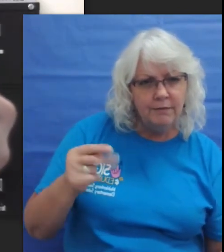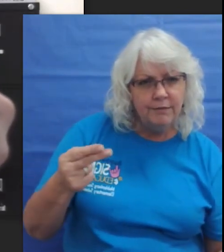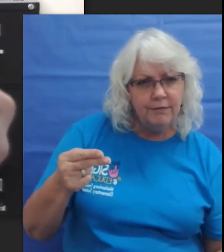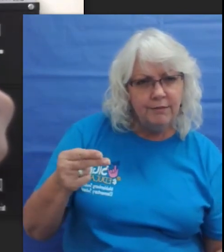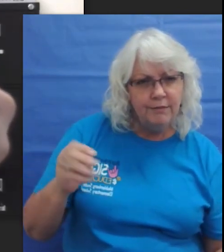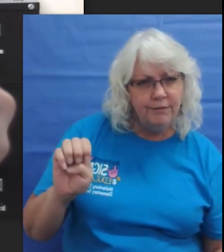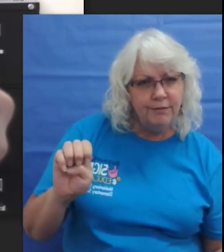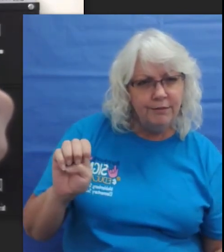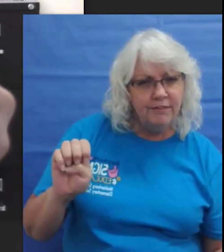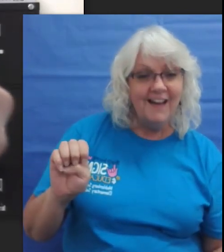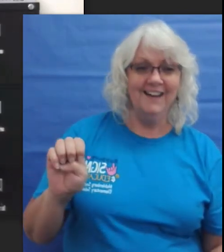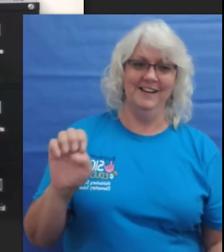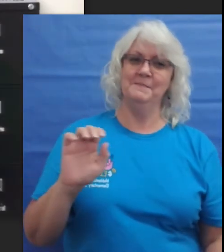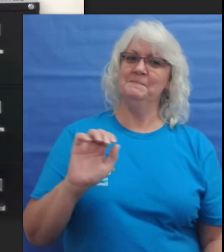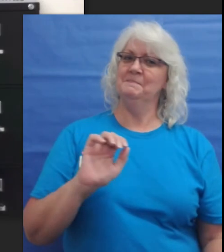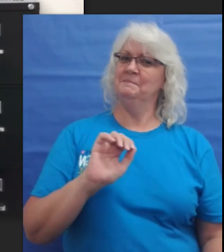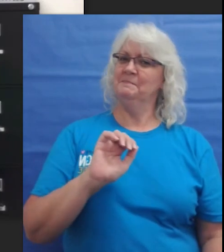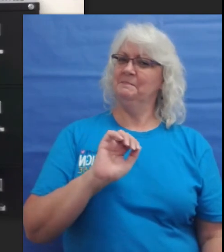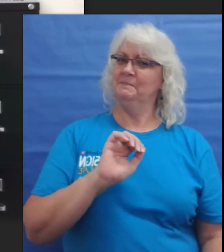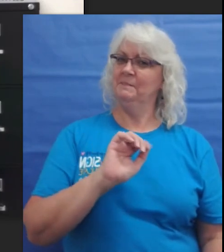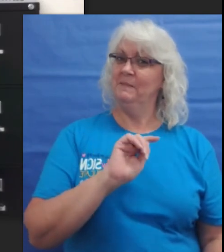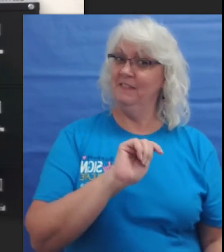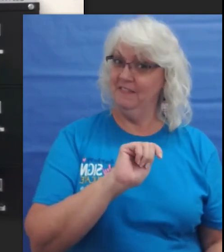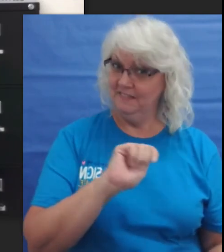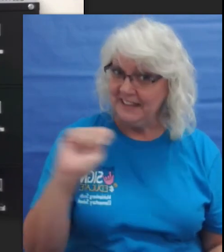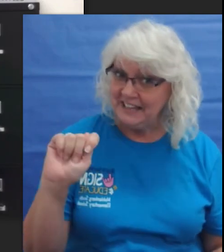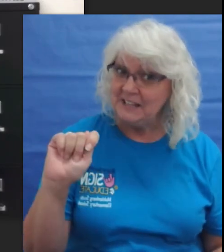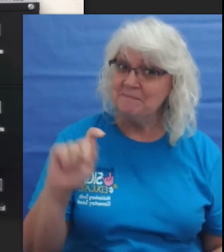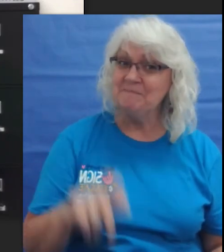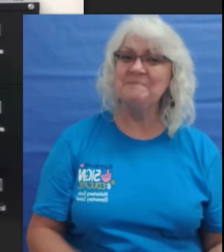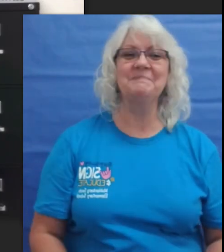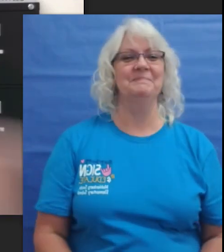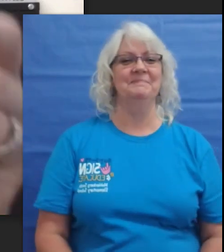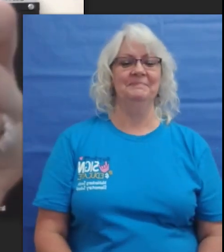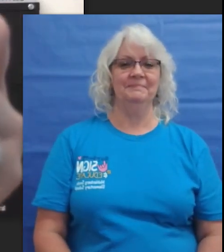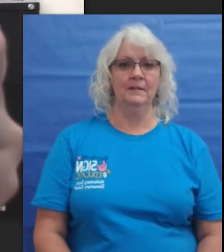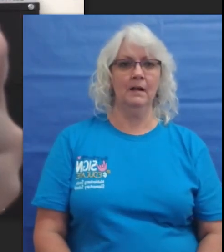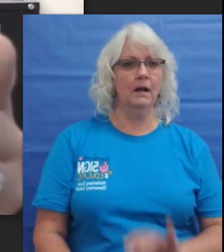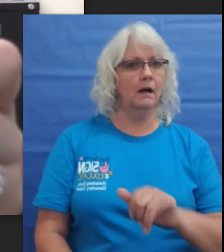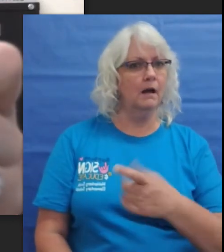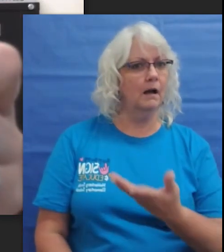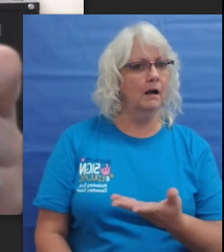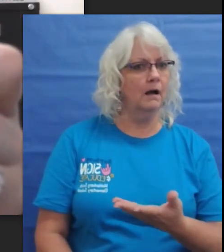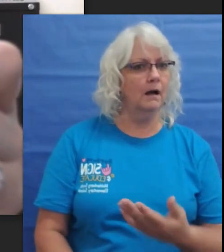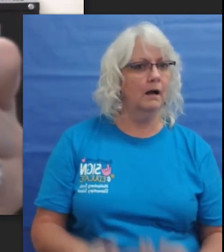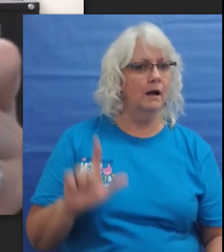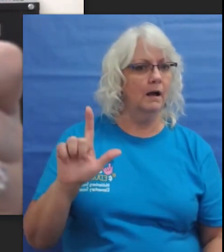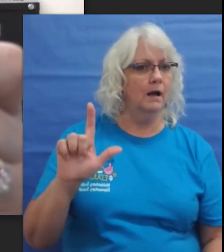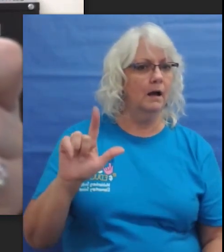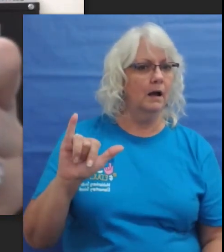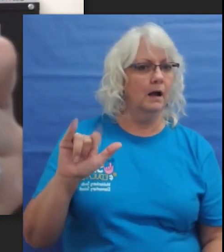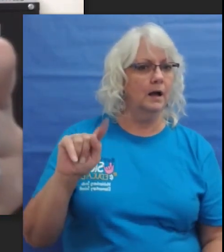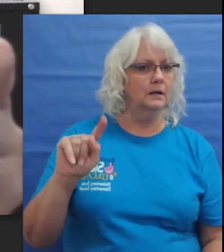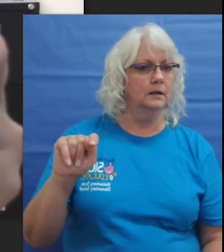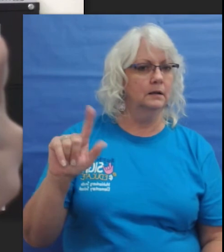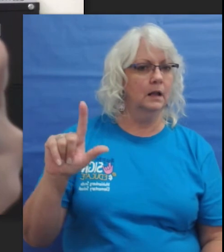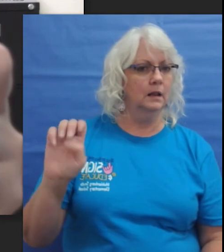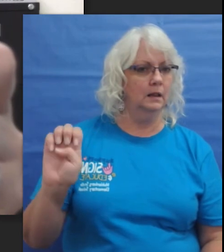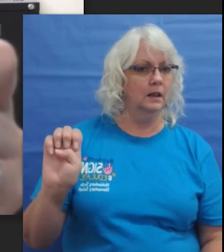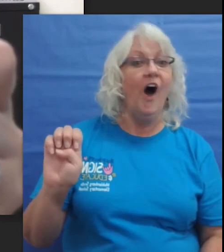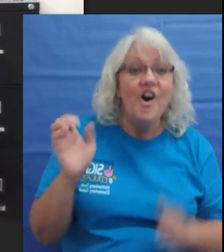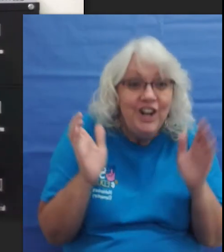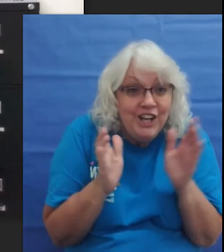That's T-H-E. It's the or the. What about this one? It's